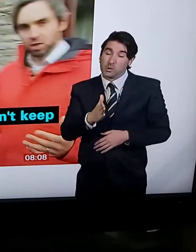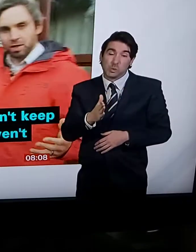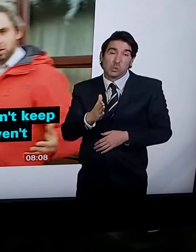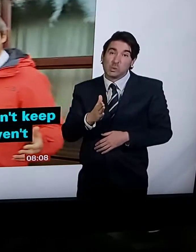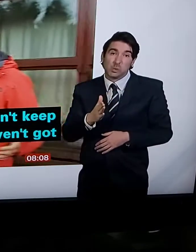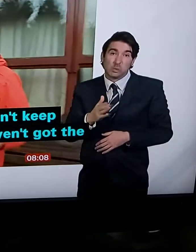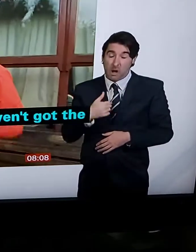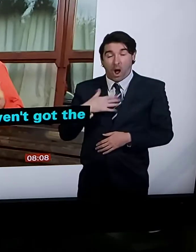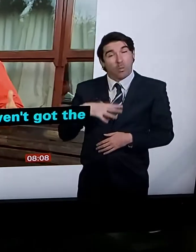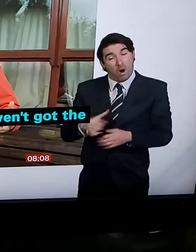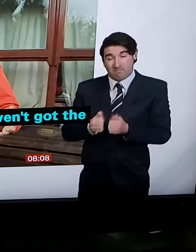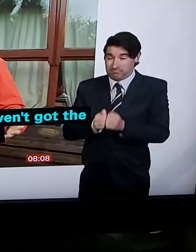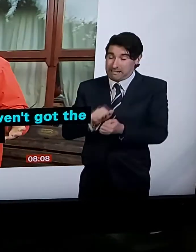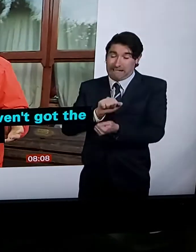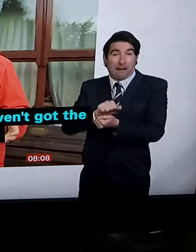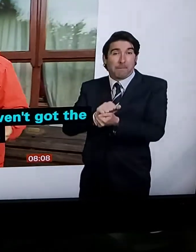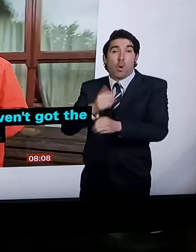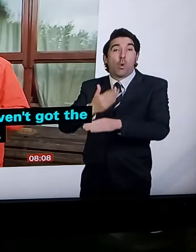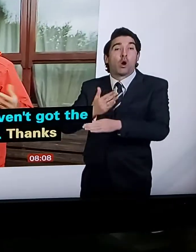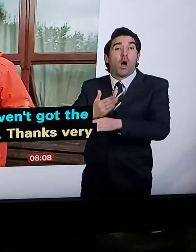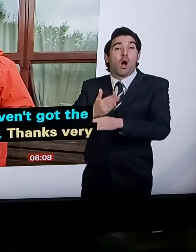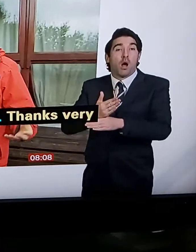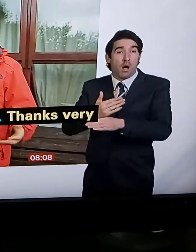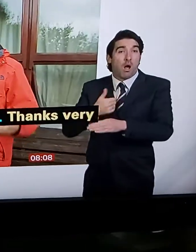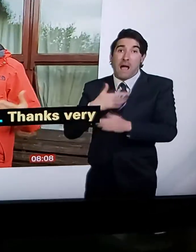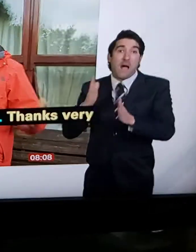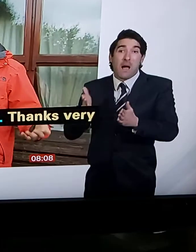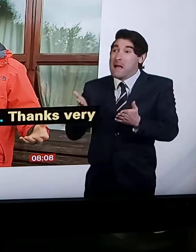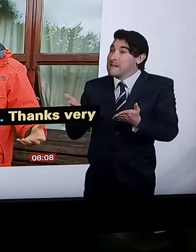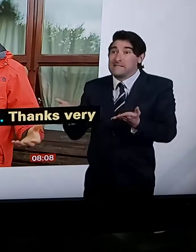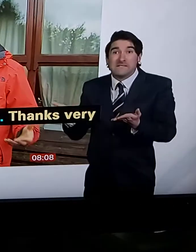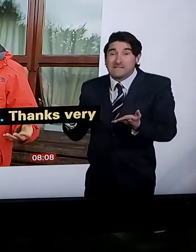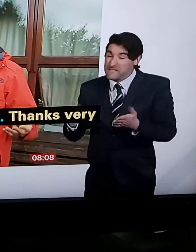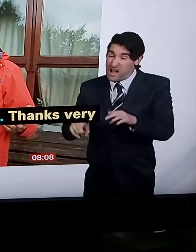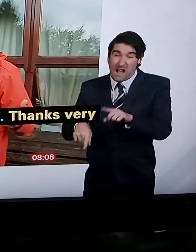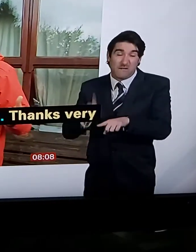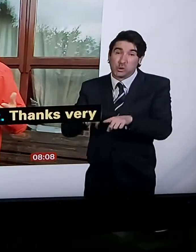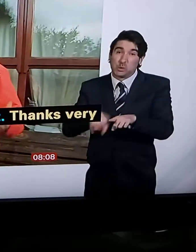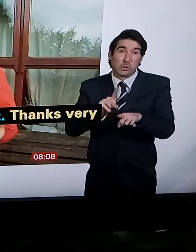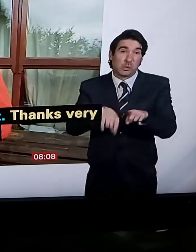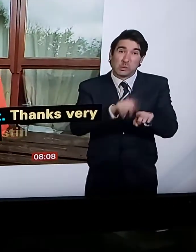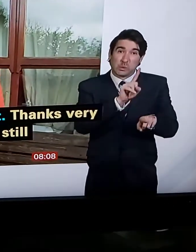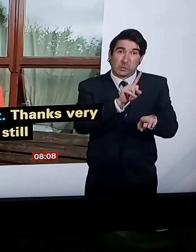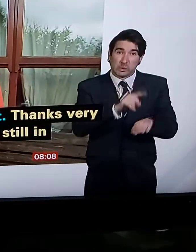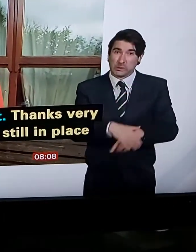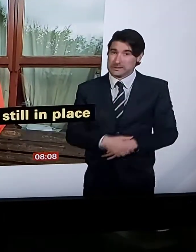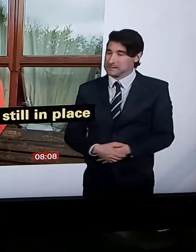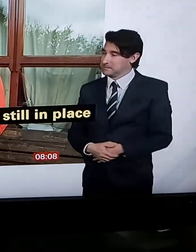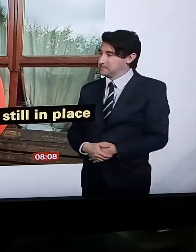In the situation here, two people are still in place in an outdoor station among those in the back of the building on the road.